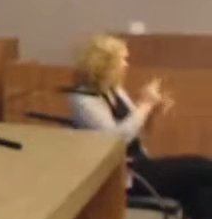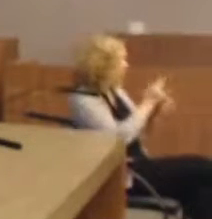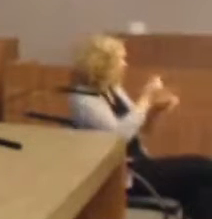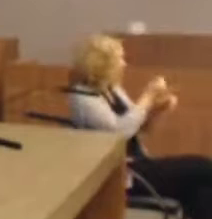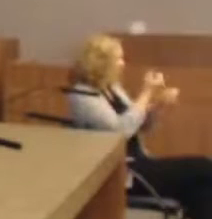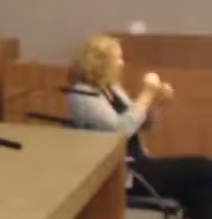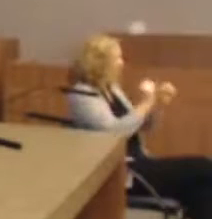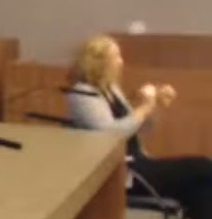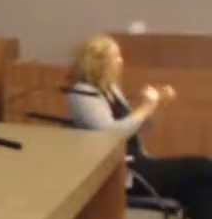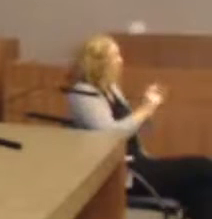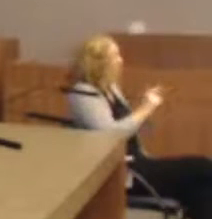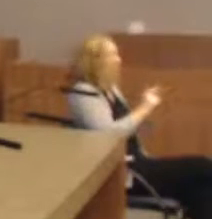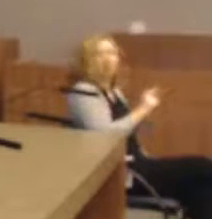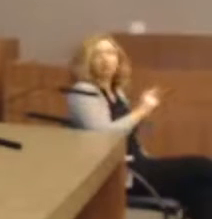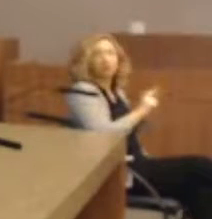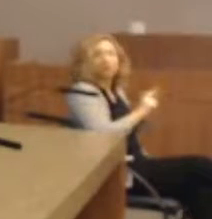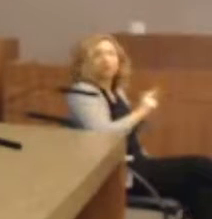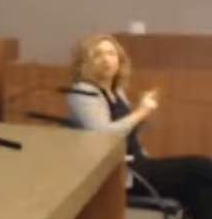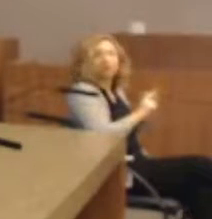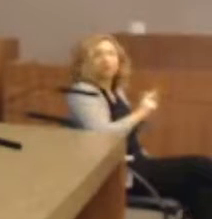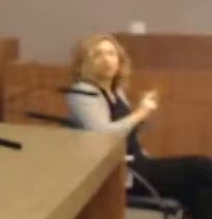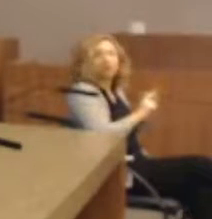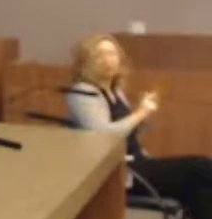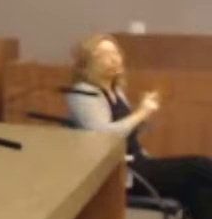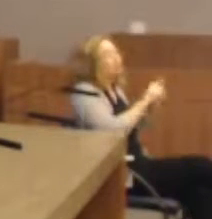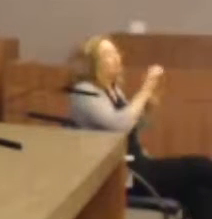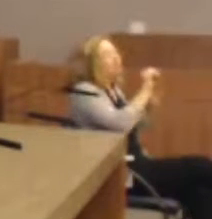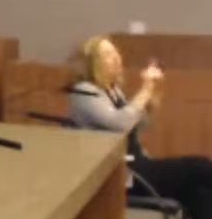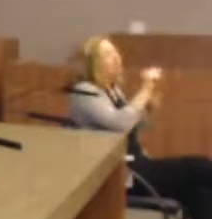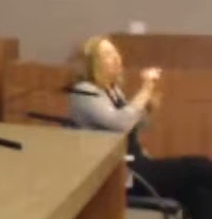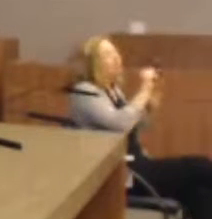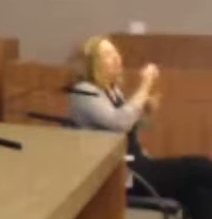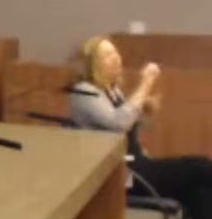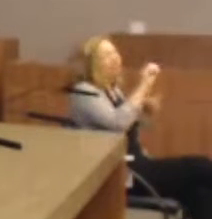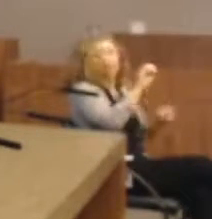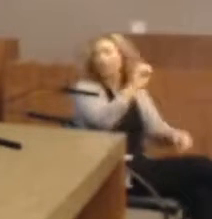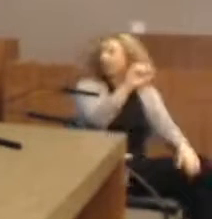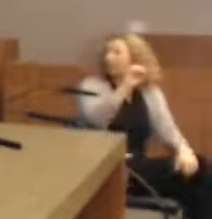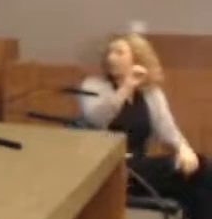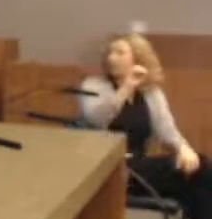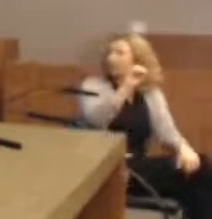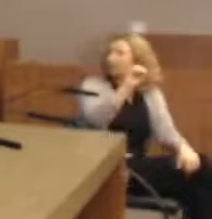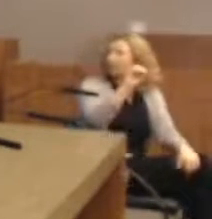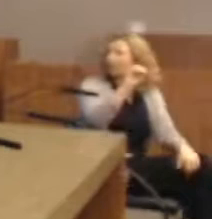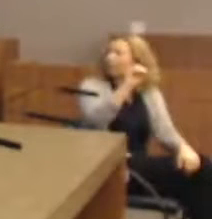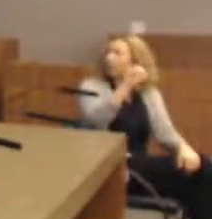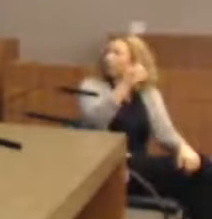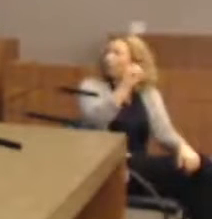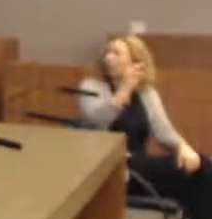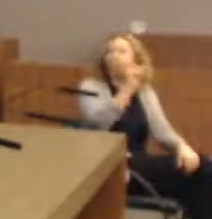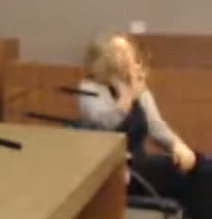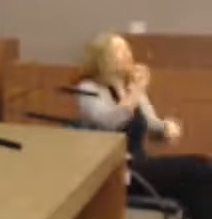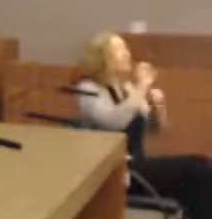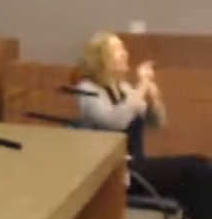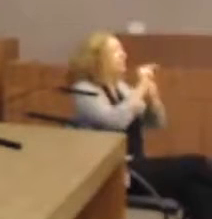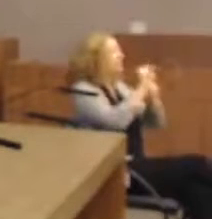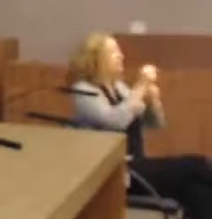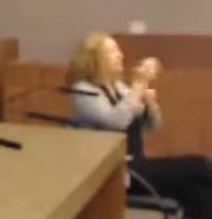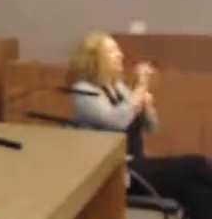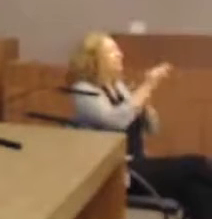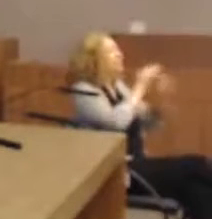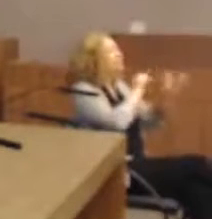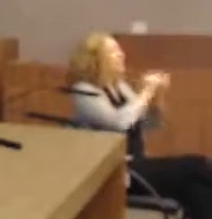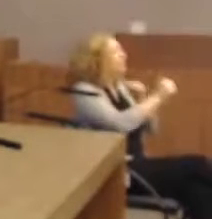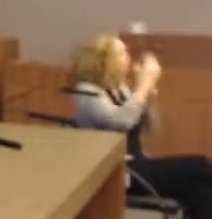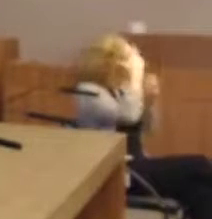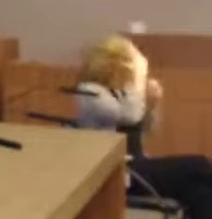second chemical, the catecholamines damage memory. So these chemicals, the HPA